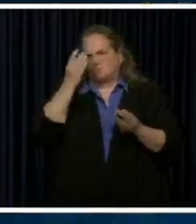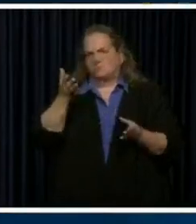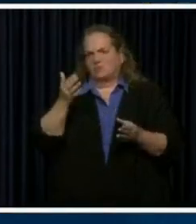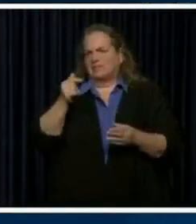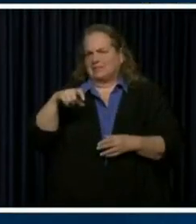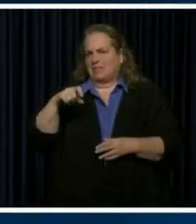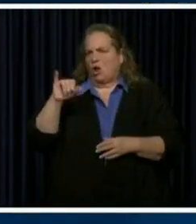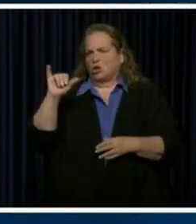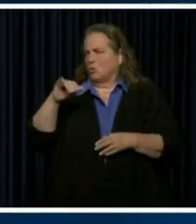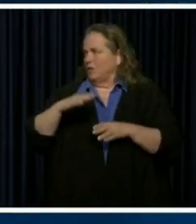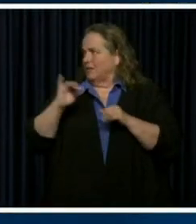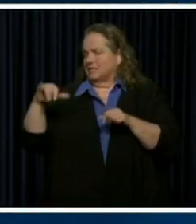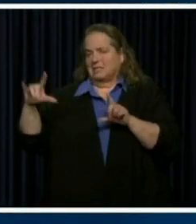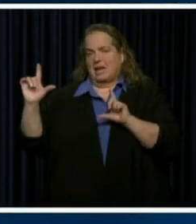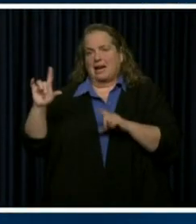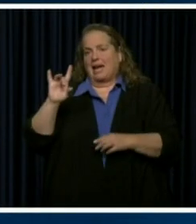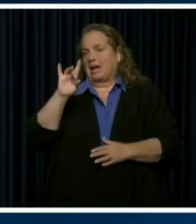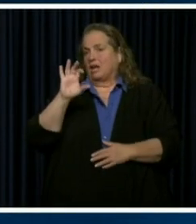slides,